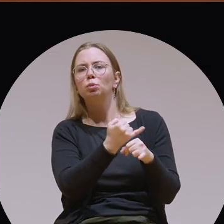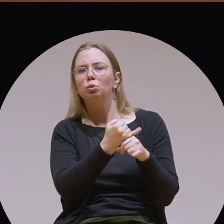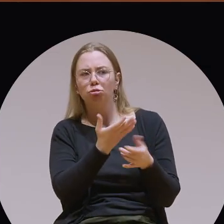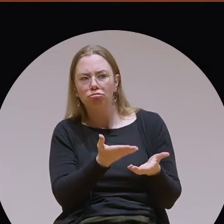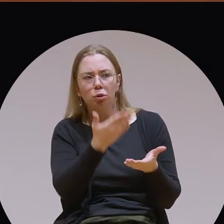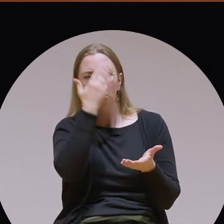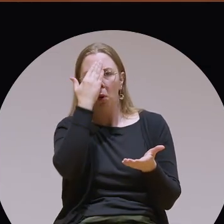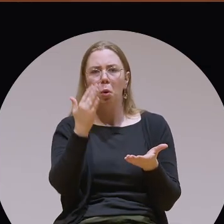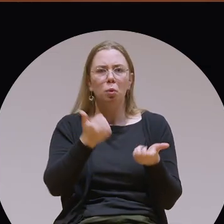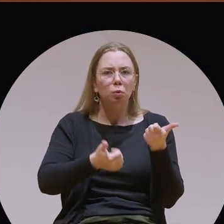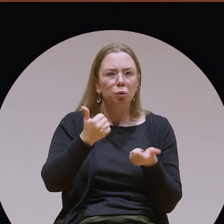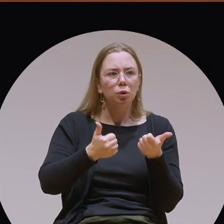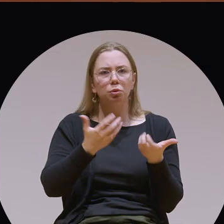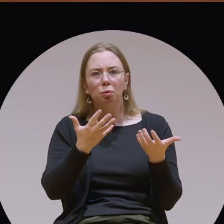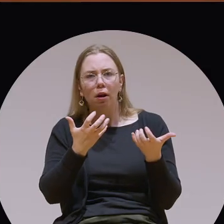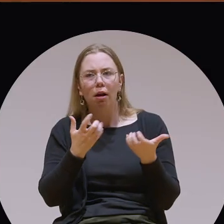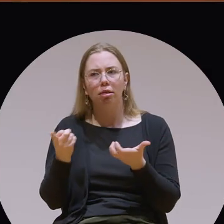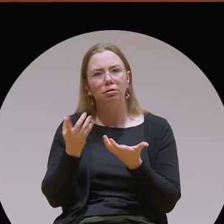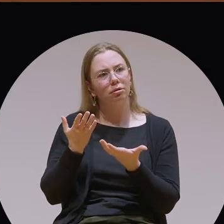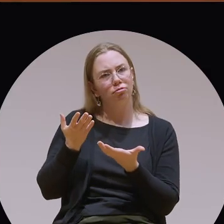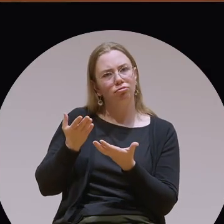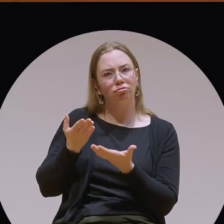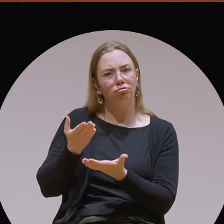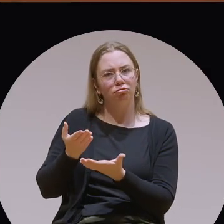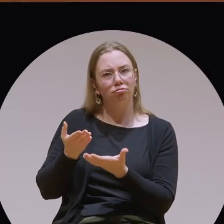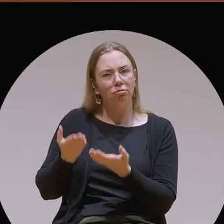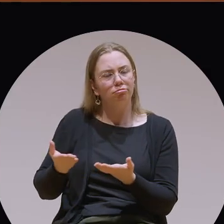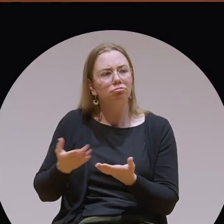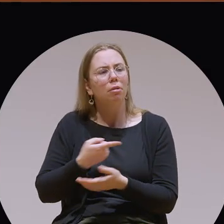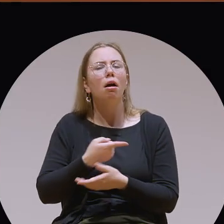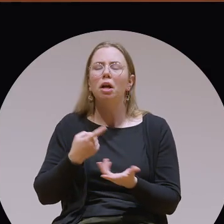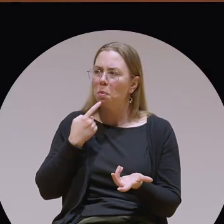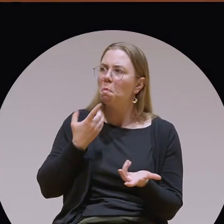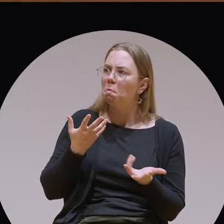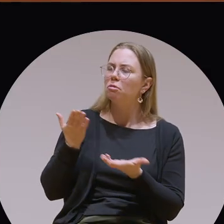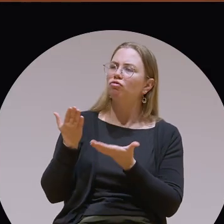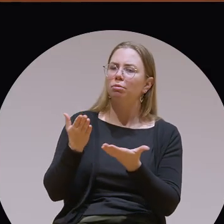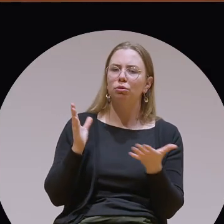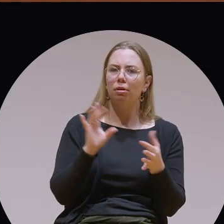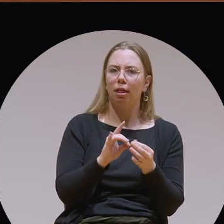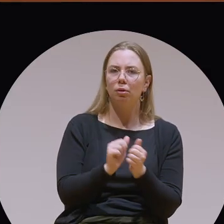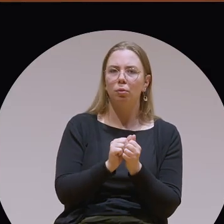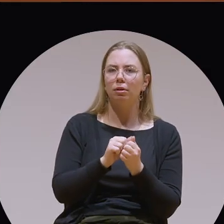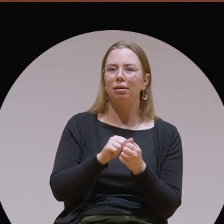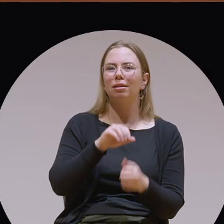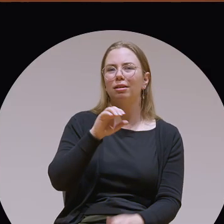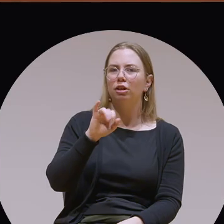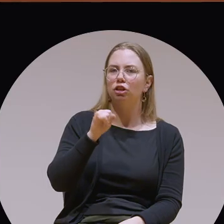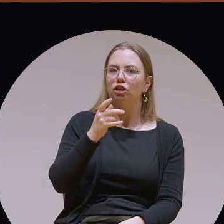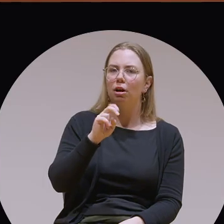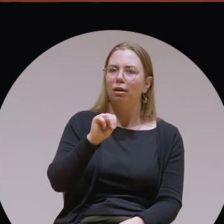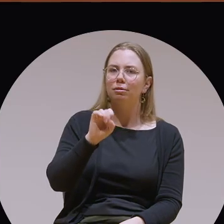might be interested in acquiring it? And the gentleman he spoke to was Augustus Johnson, who was one of the early supporters